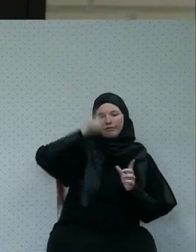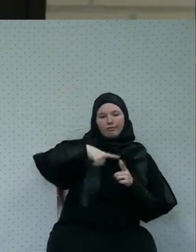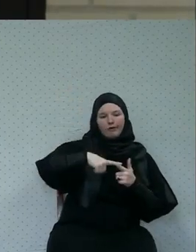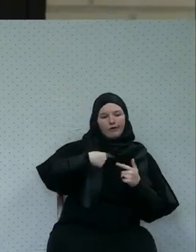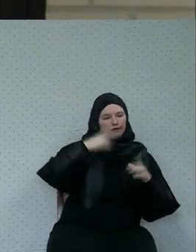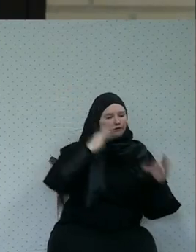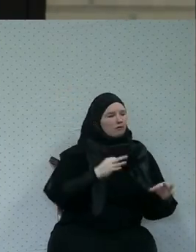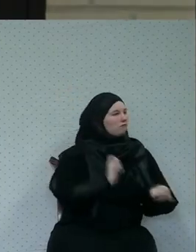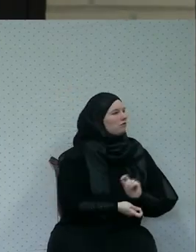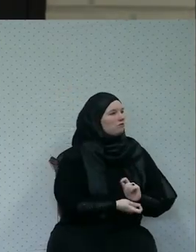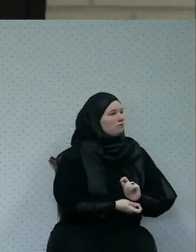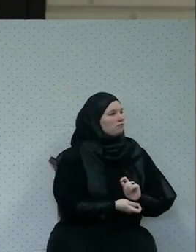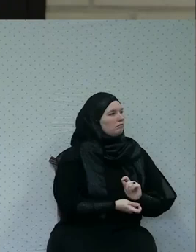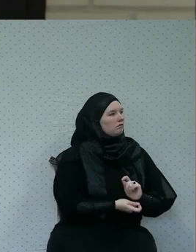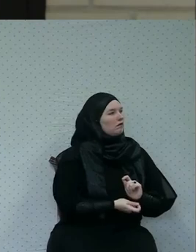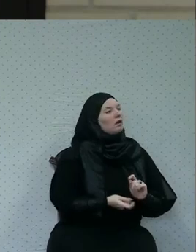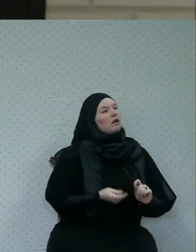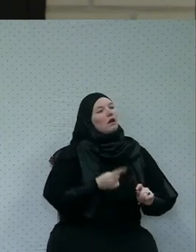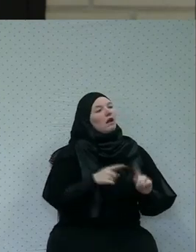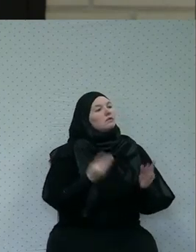we don't do it. But